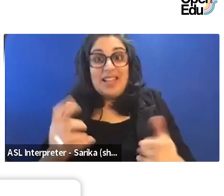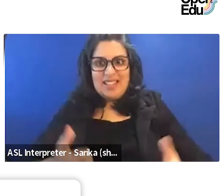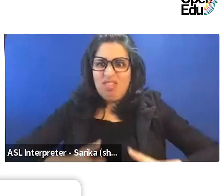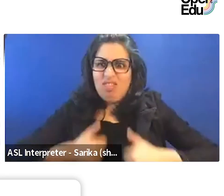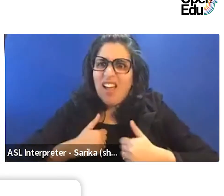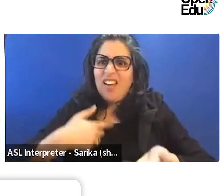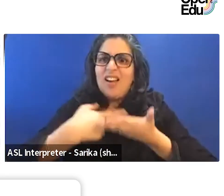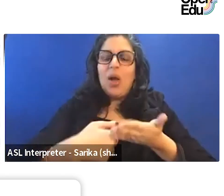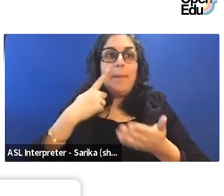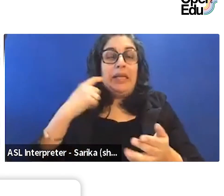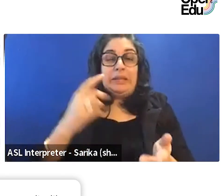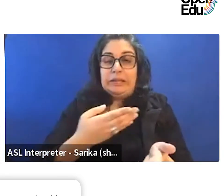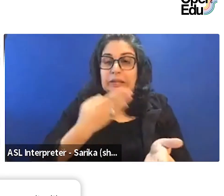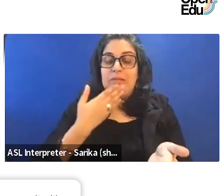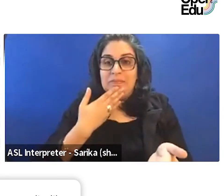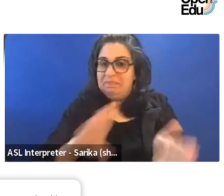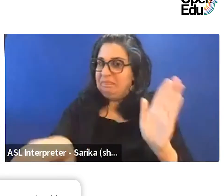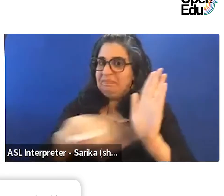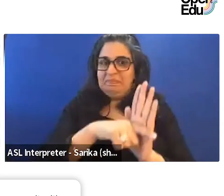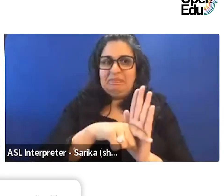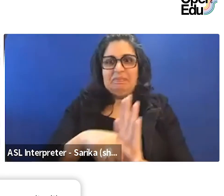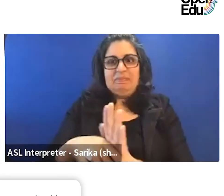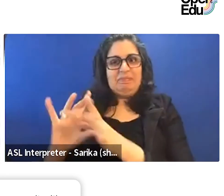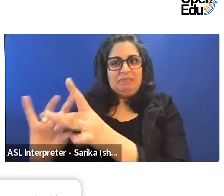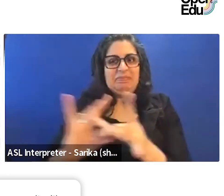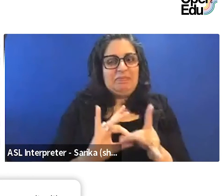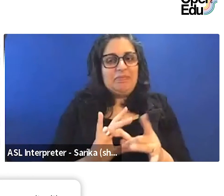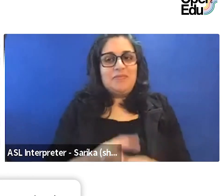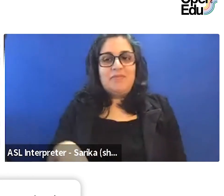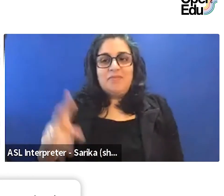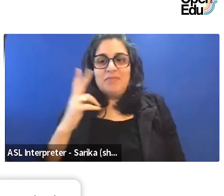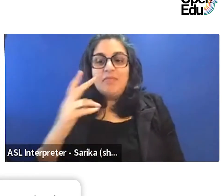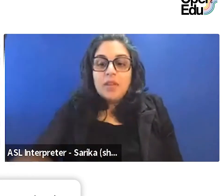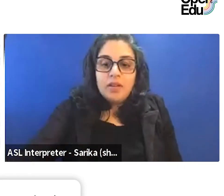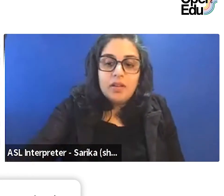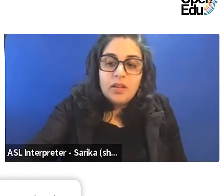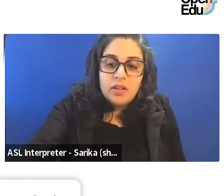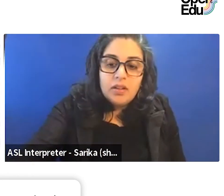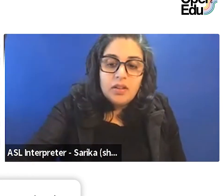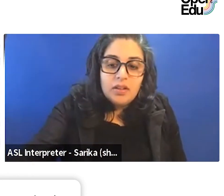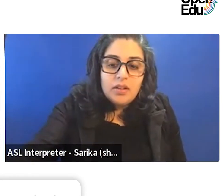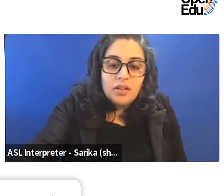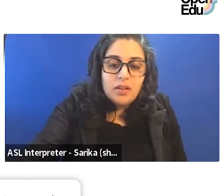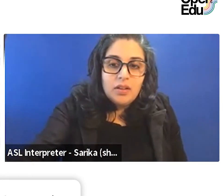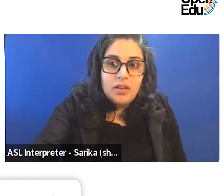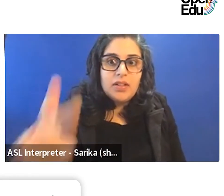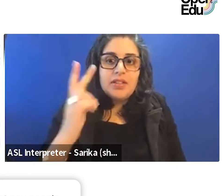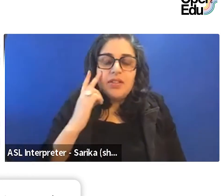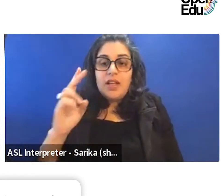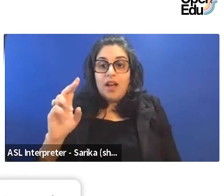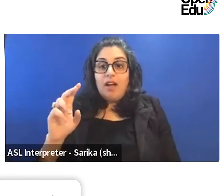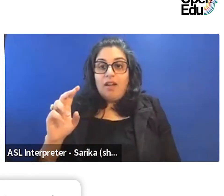enormous stigma around that, right? And I think we saw it with pay up that we talked about earlier, that we saw shaming work incredibly well. You can't